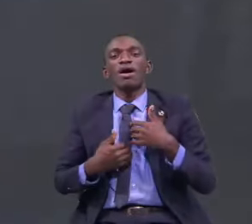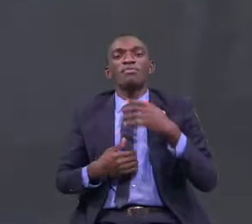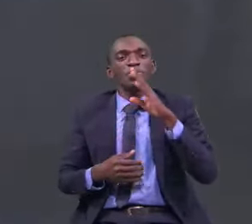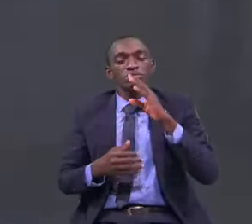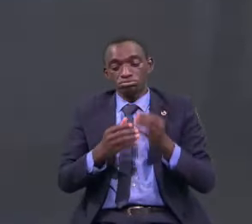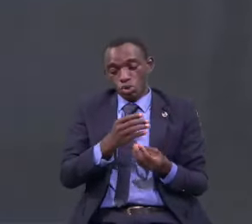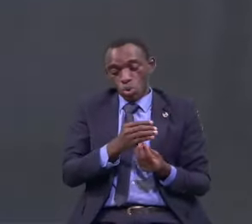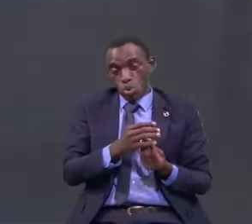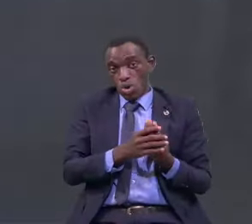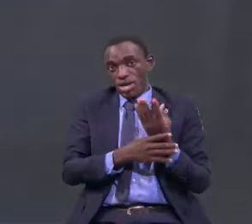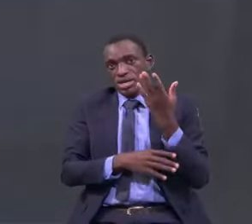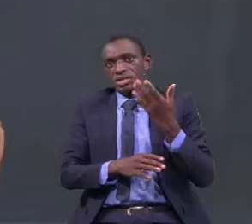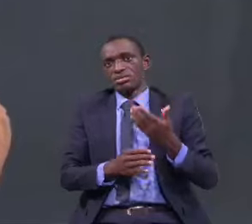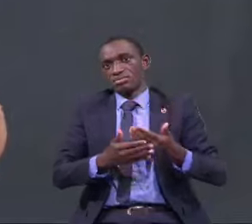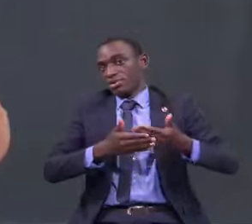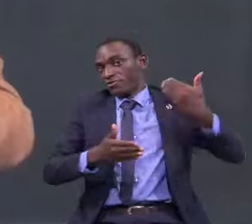today.